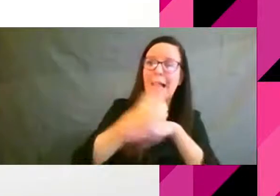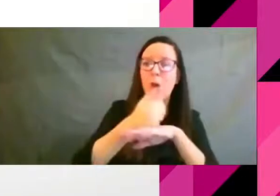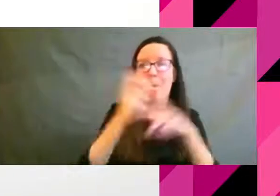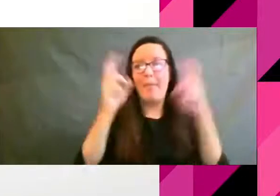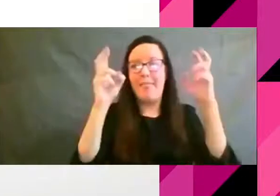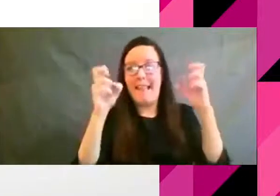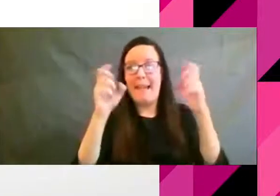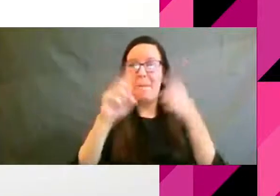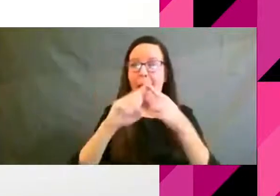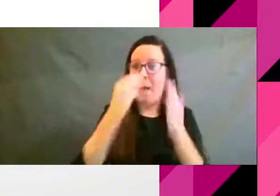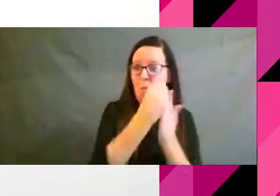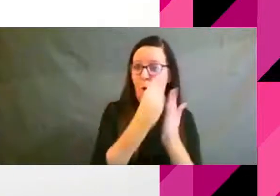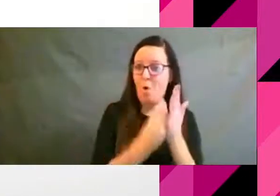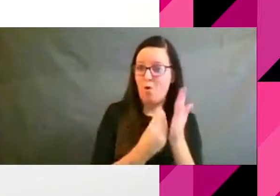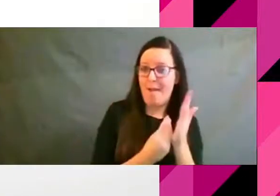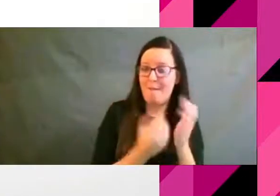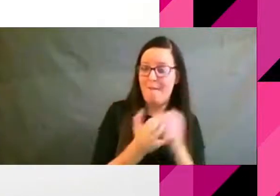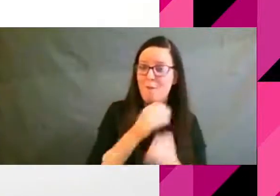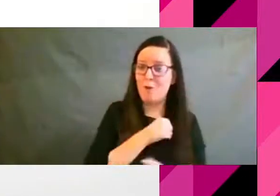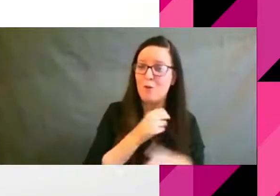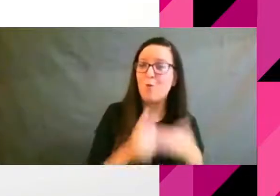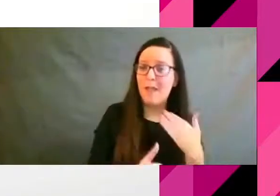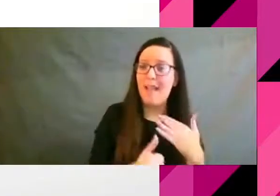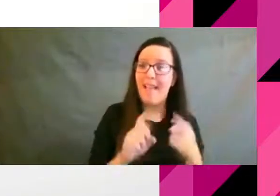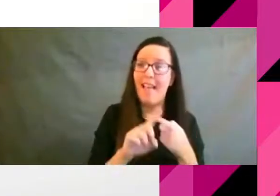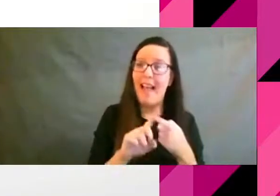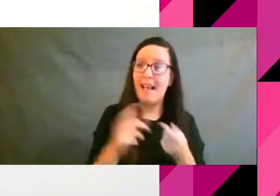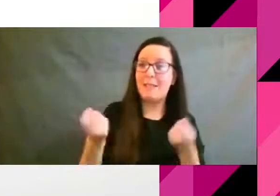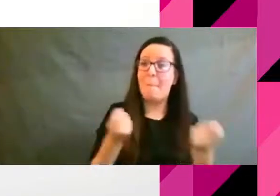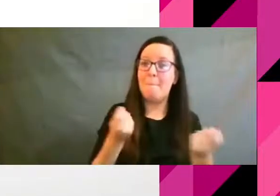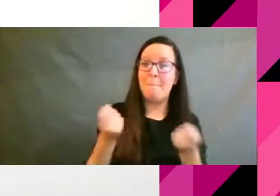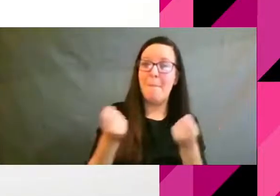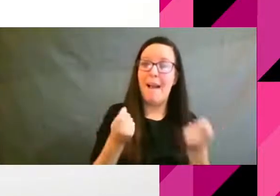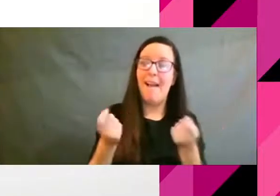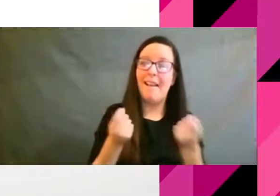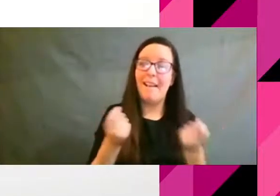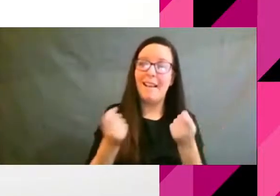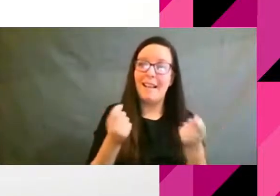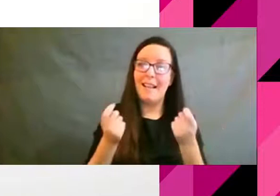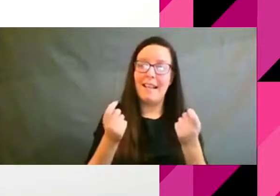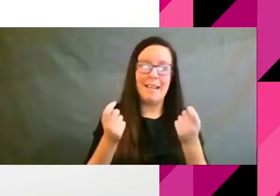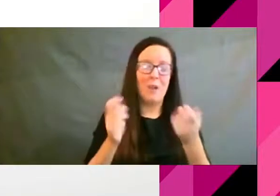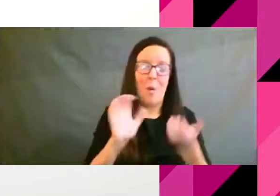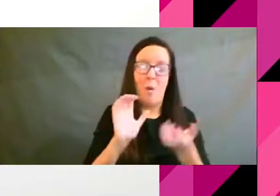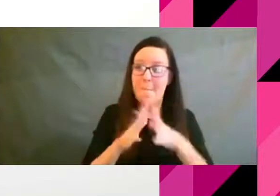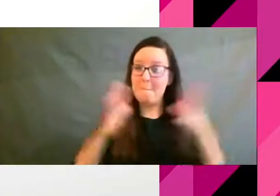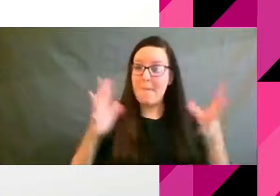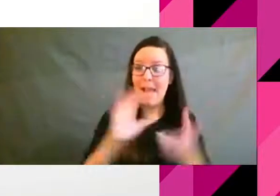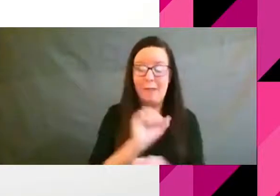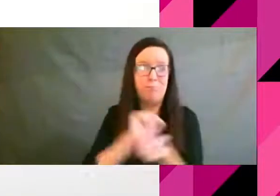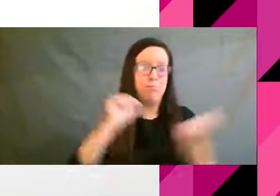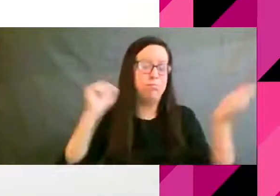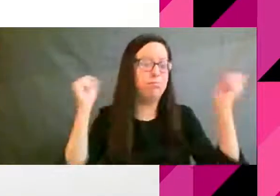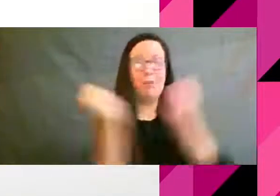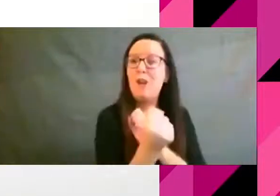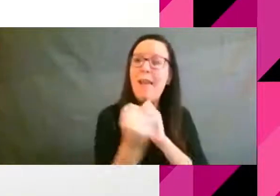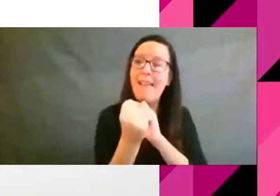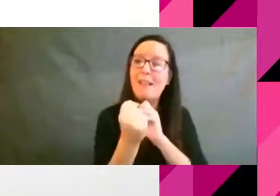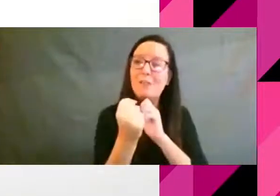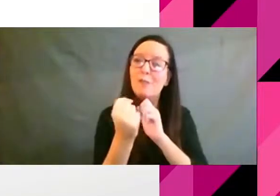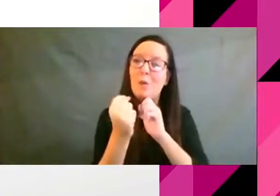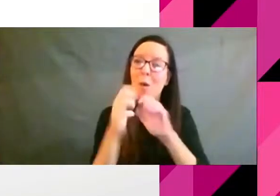conference together, as well as managing a sudden transition to the virtual world during the preparatory work earlier in the